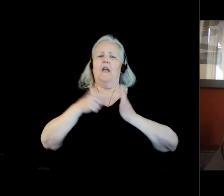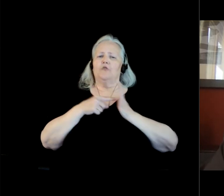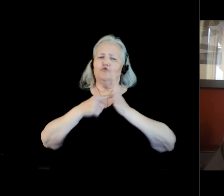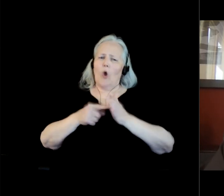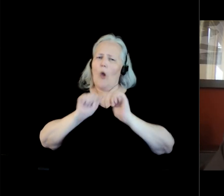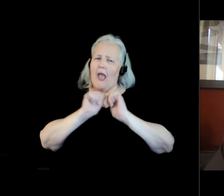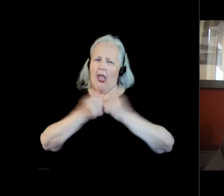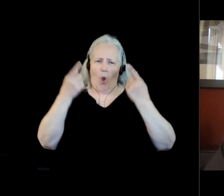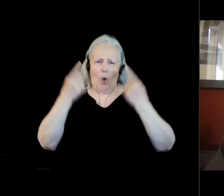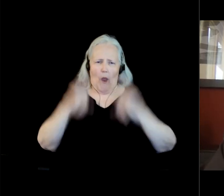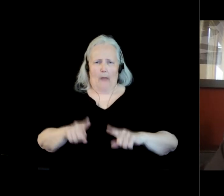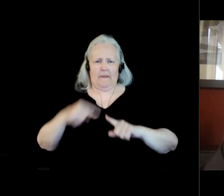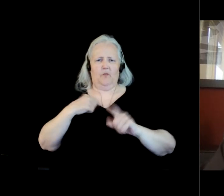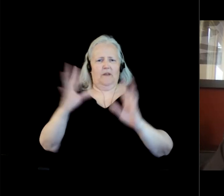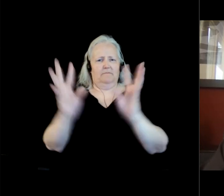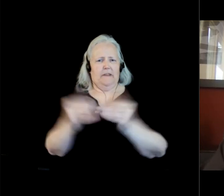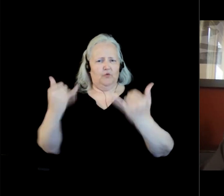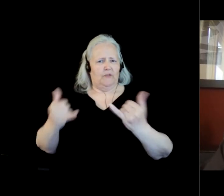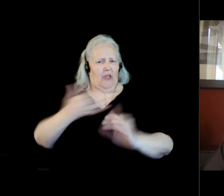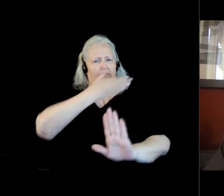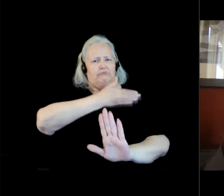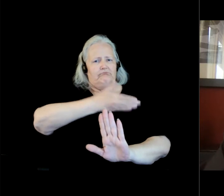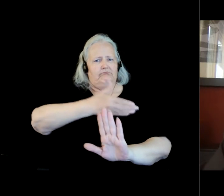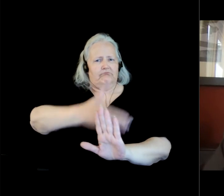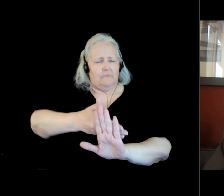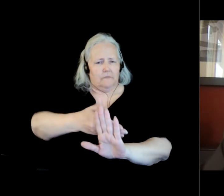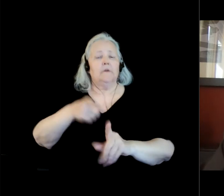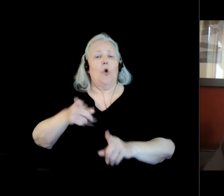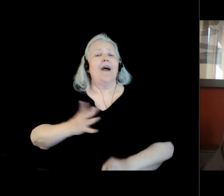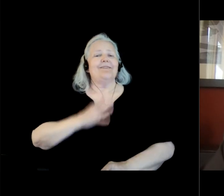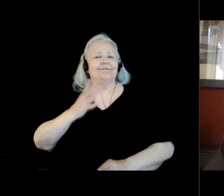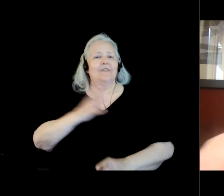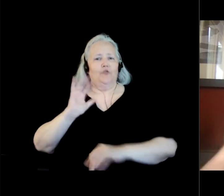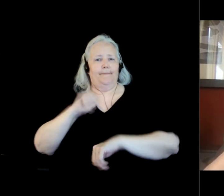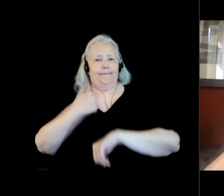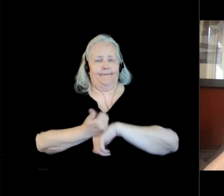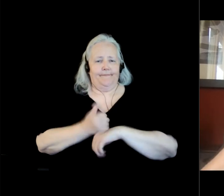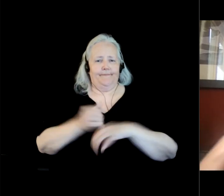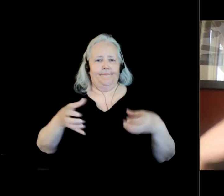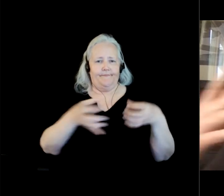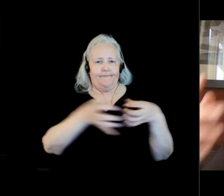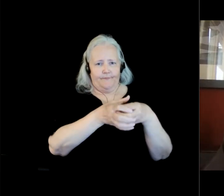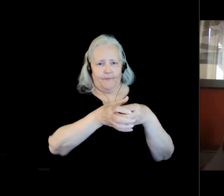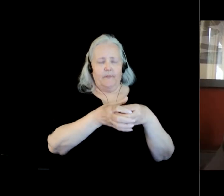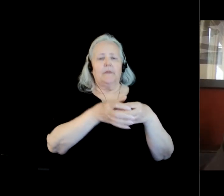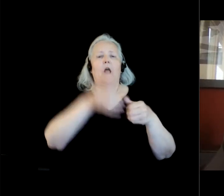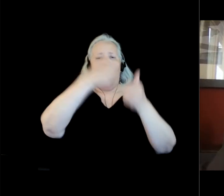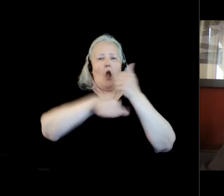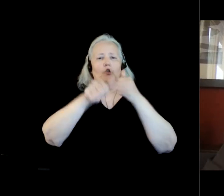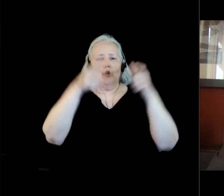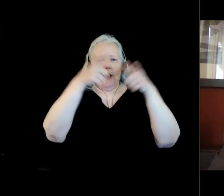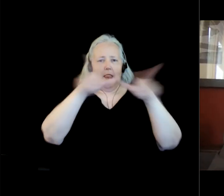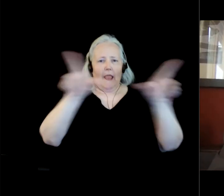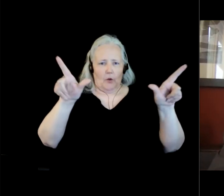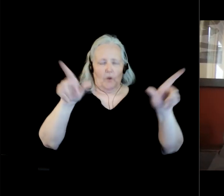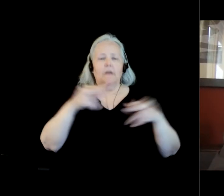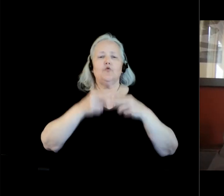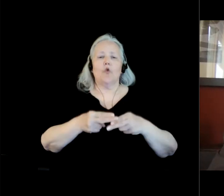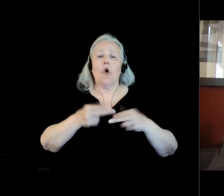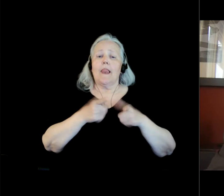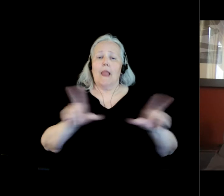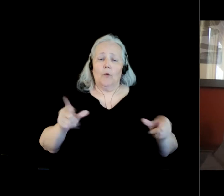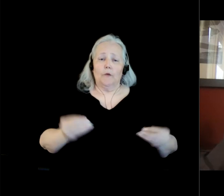point today, the official launch of this new section of Language, the section that is called Language Revitalization and